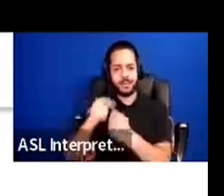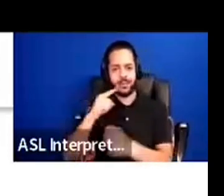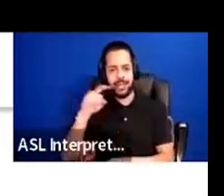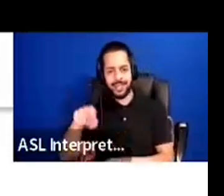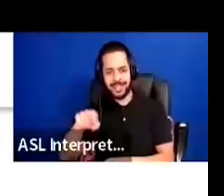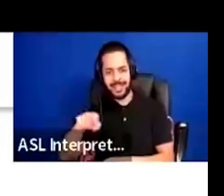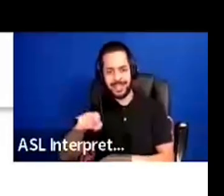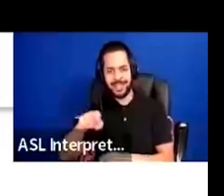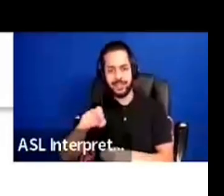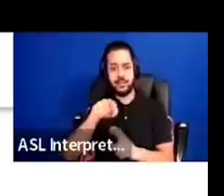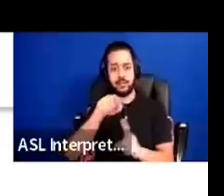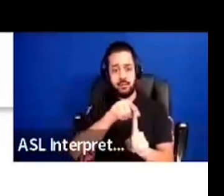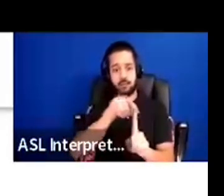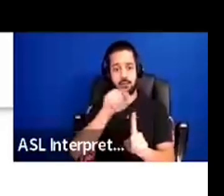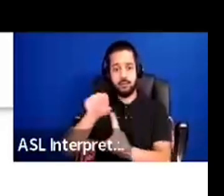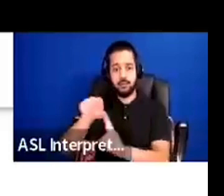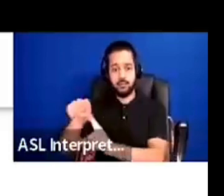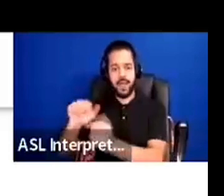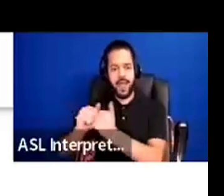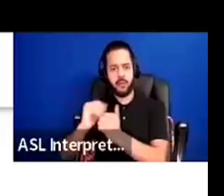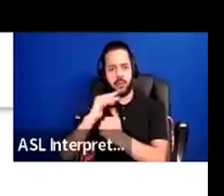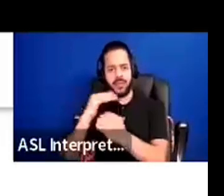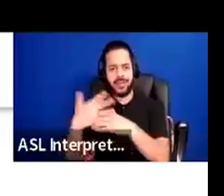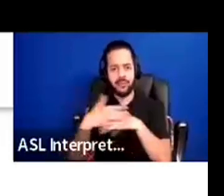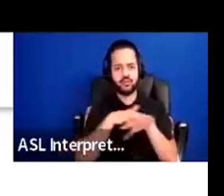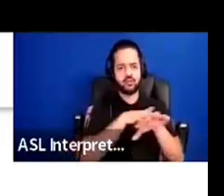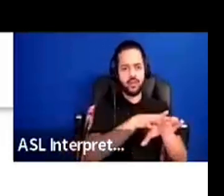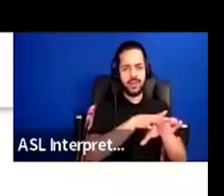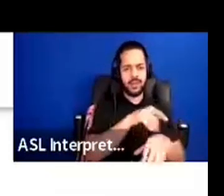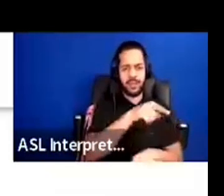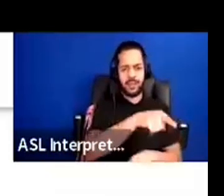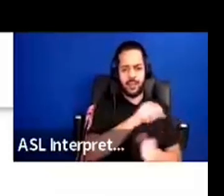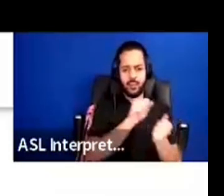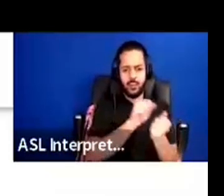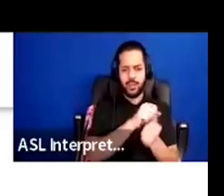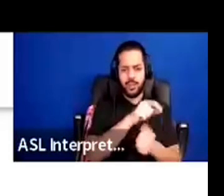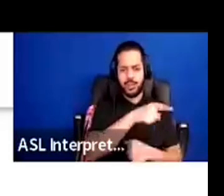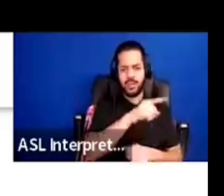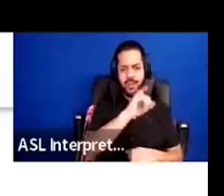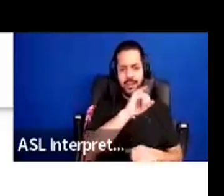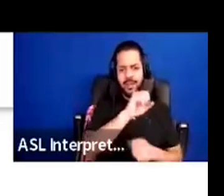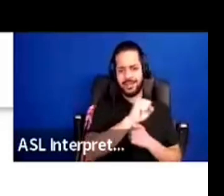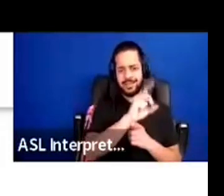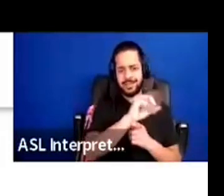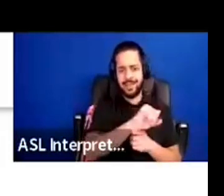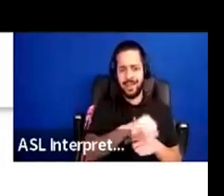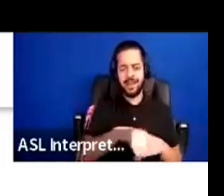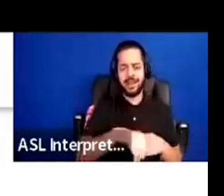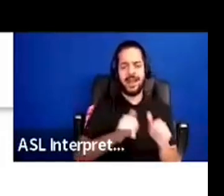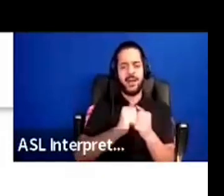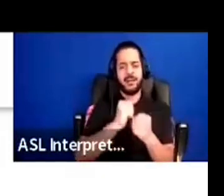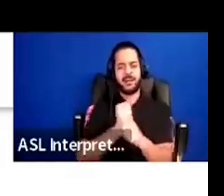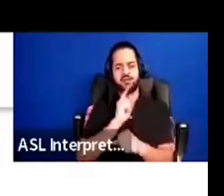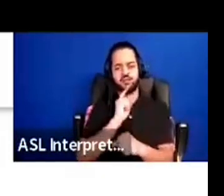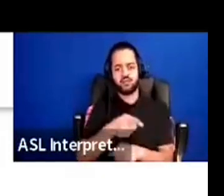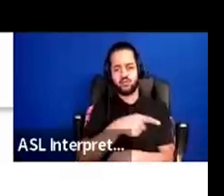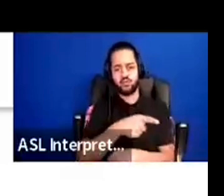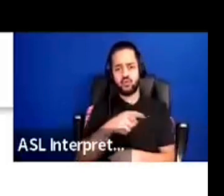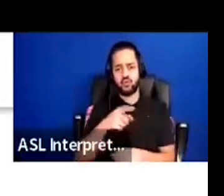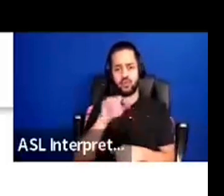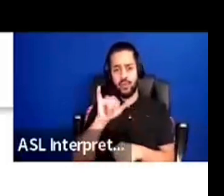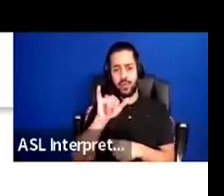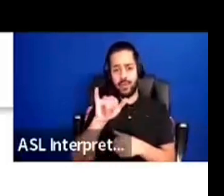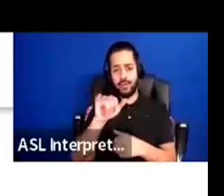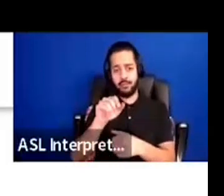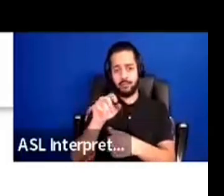into RTI? How do we make sure that the specially designed instruction is designed to get that meaningful growth